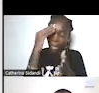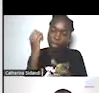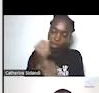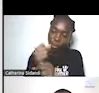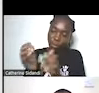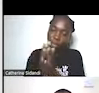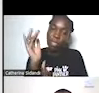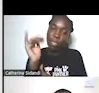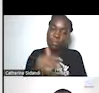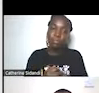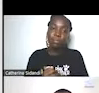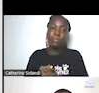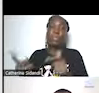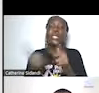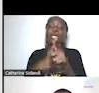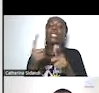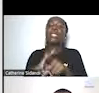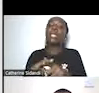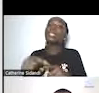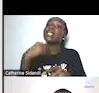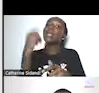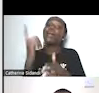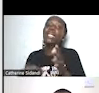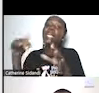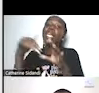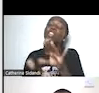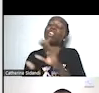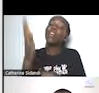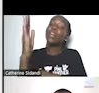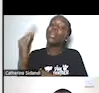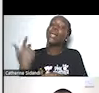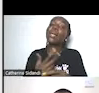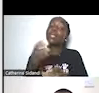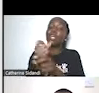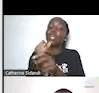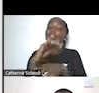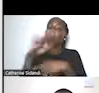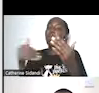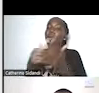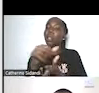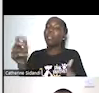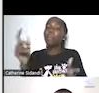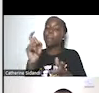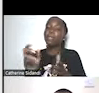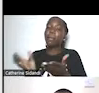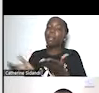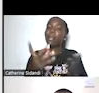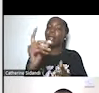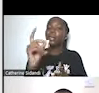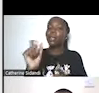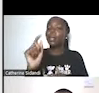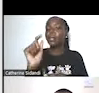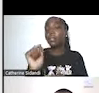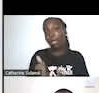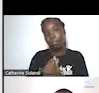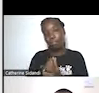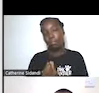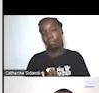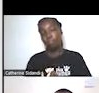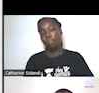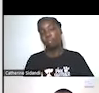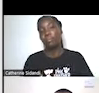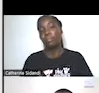all, we are saying, in God we trust, all others must bring their data. So if you're going to talk to us going forward, you must bring your data